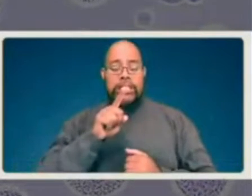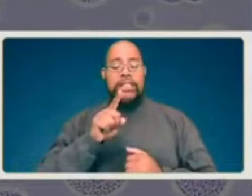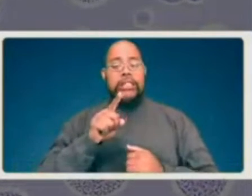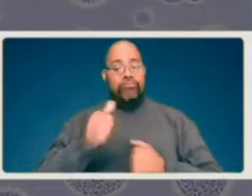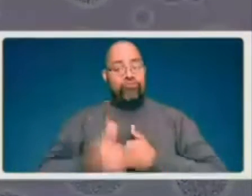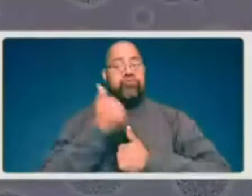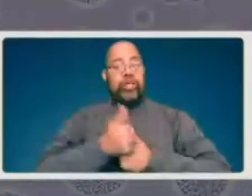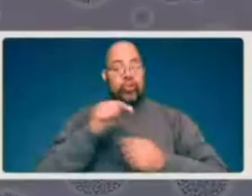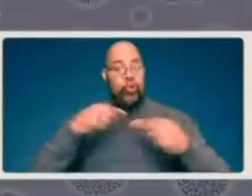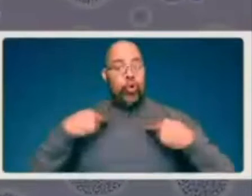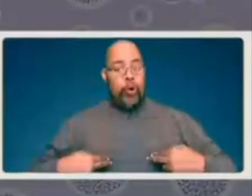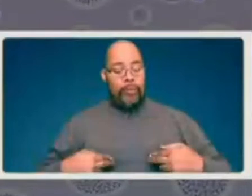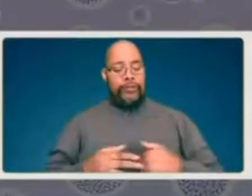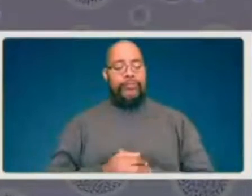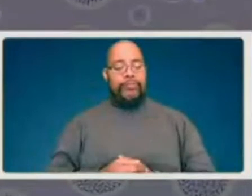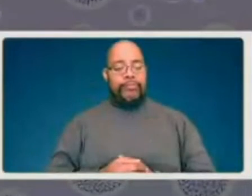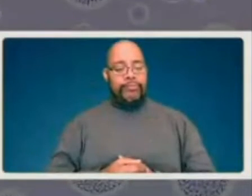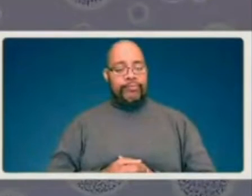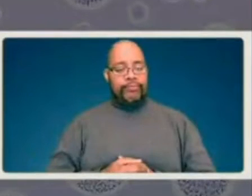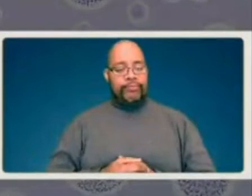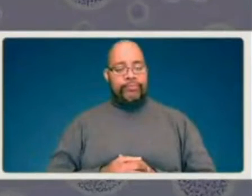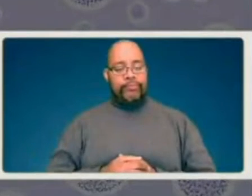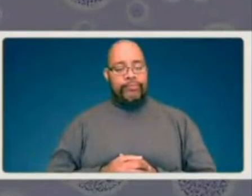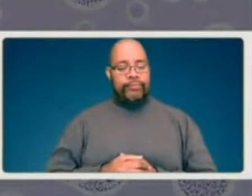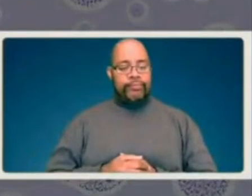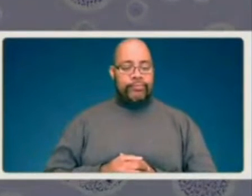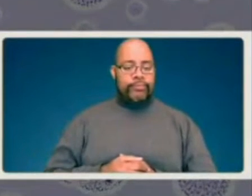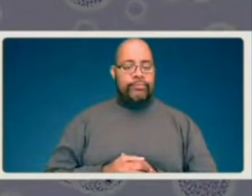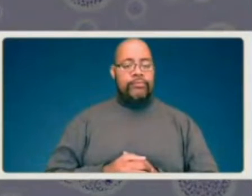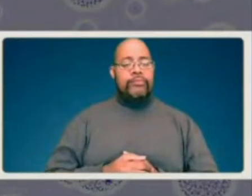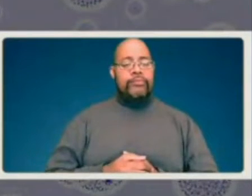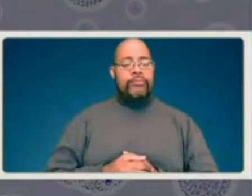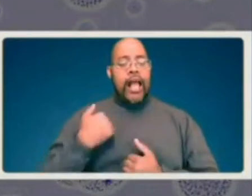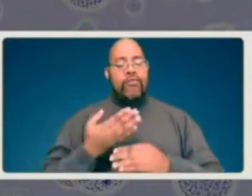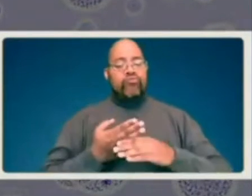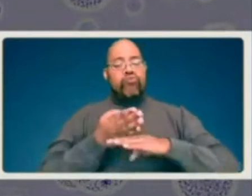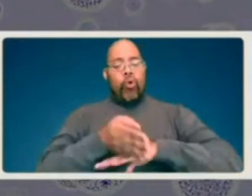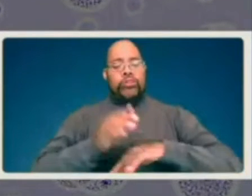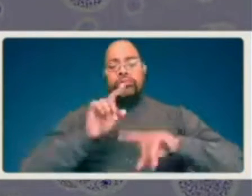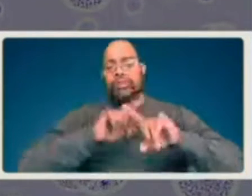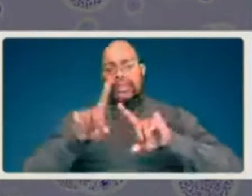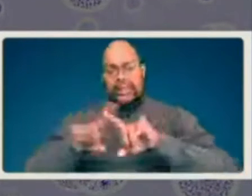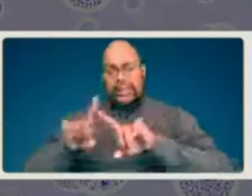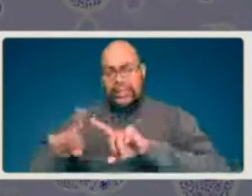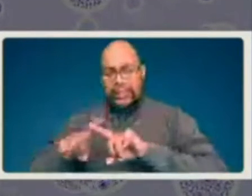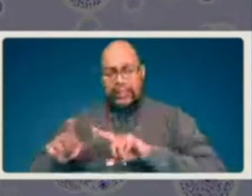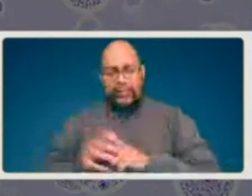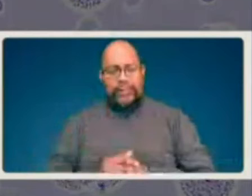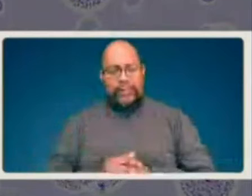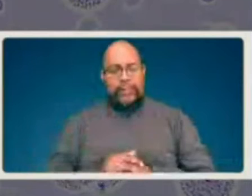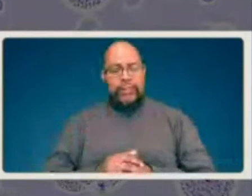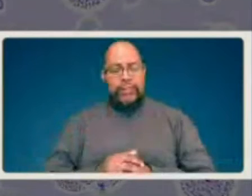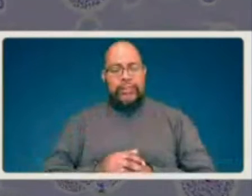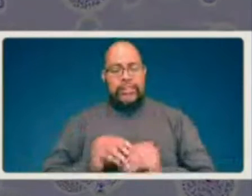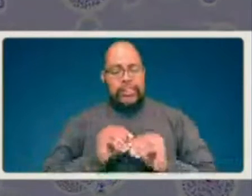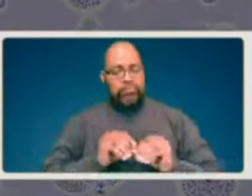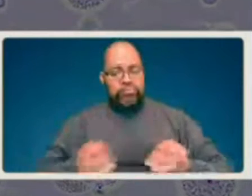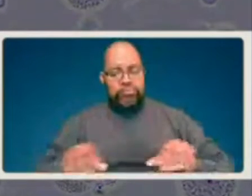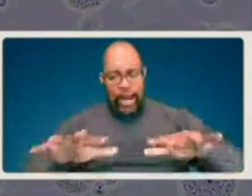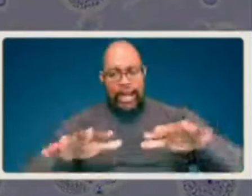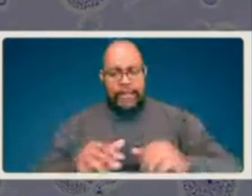to human health, have caused various endemics,